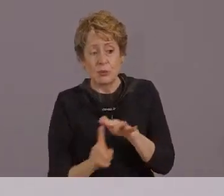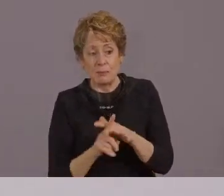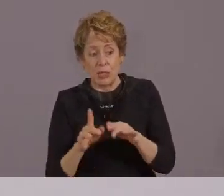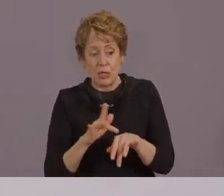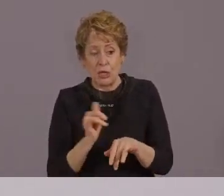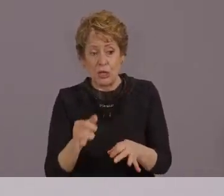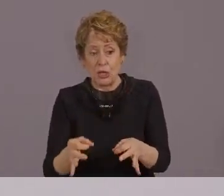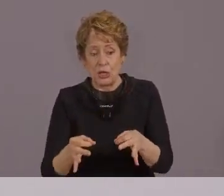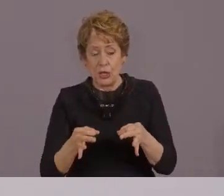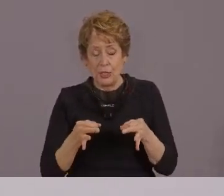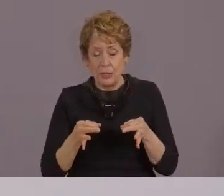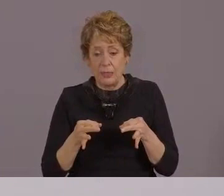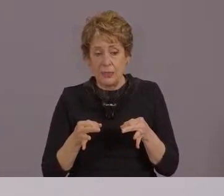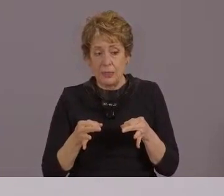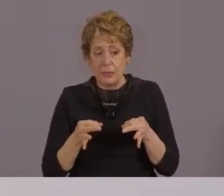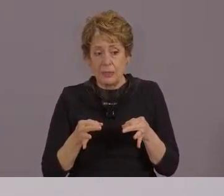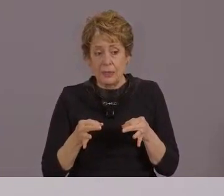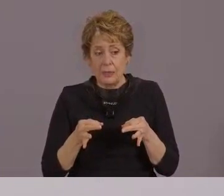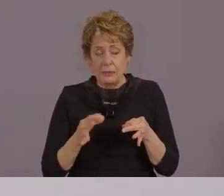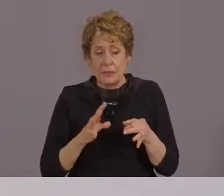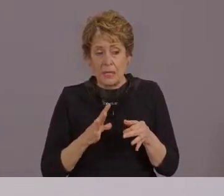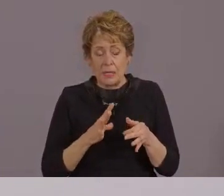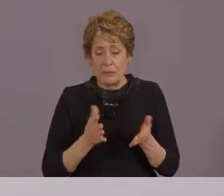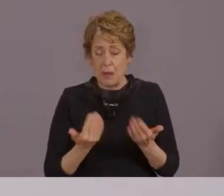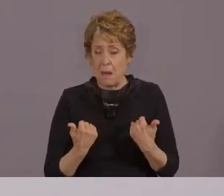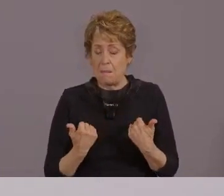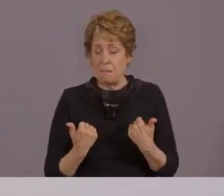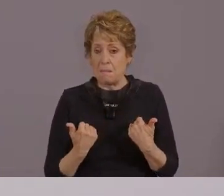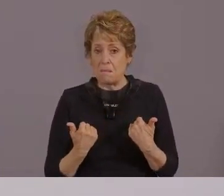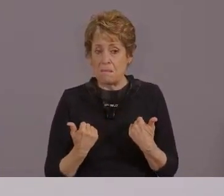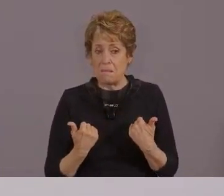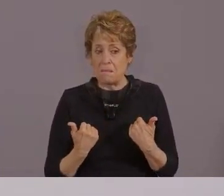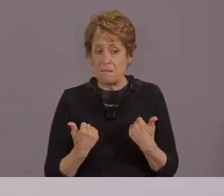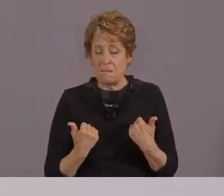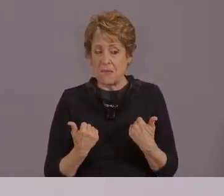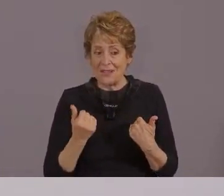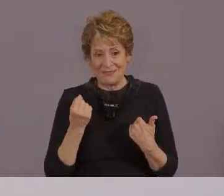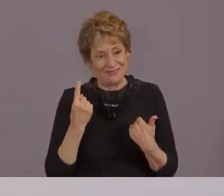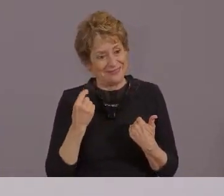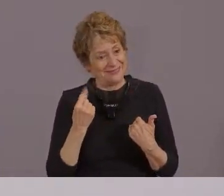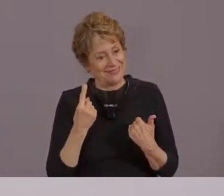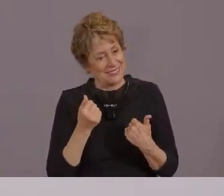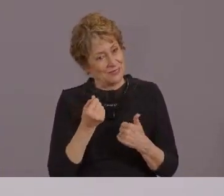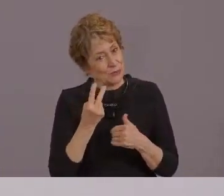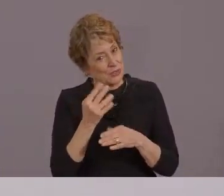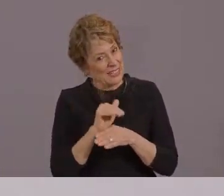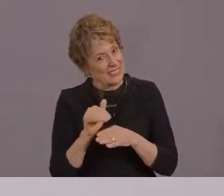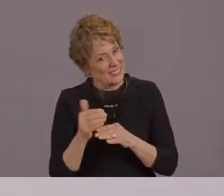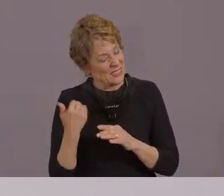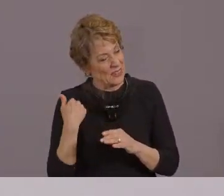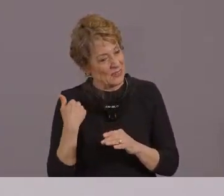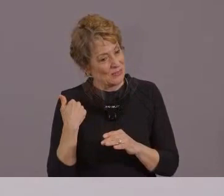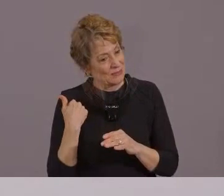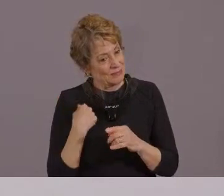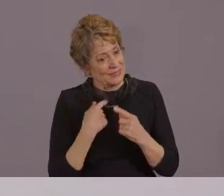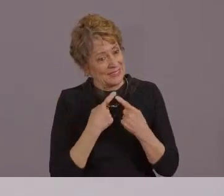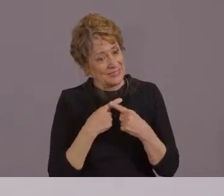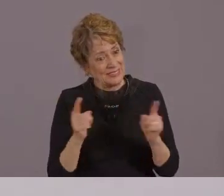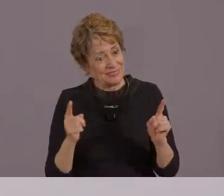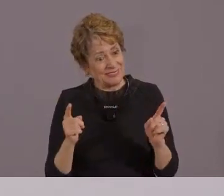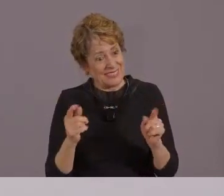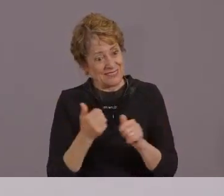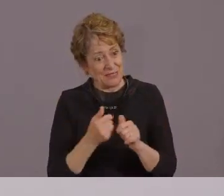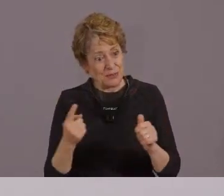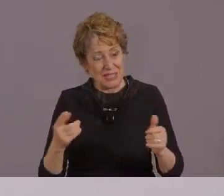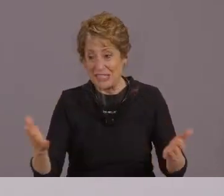could, they were told that they could just show up at State Farm, or if we were running low on vaccine because it was the